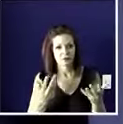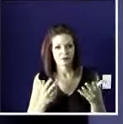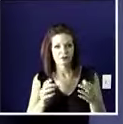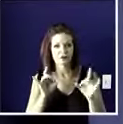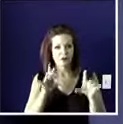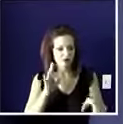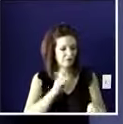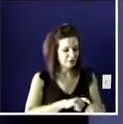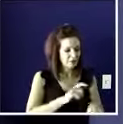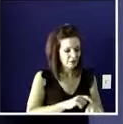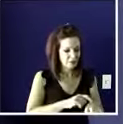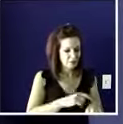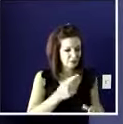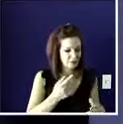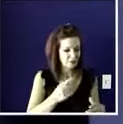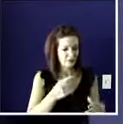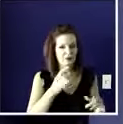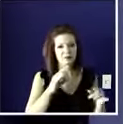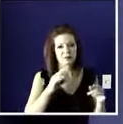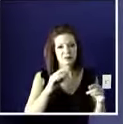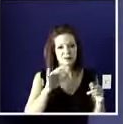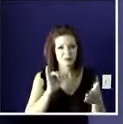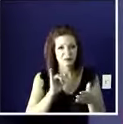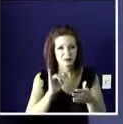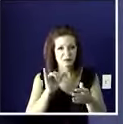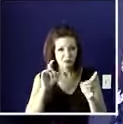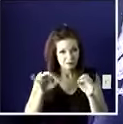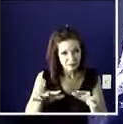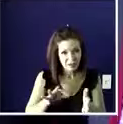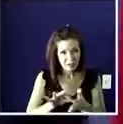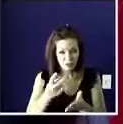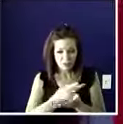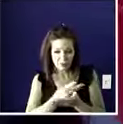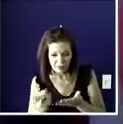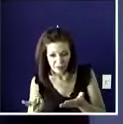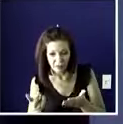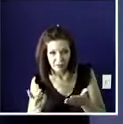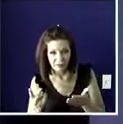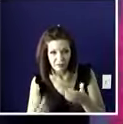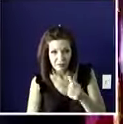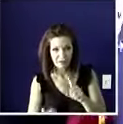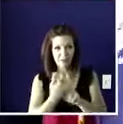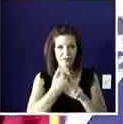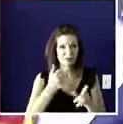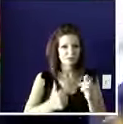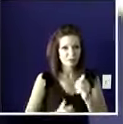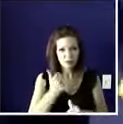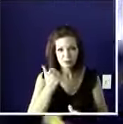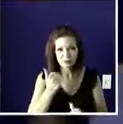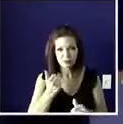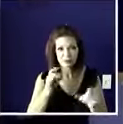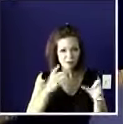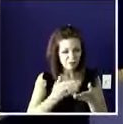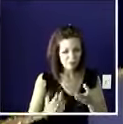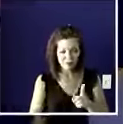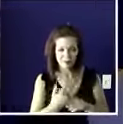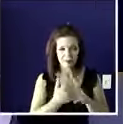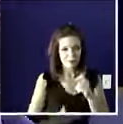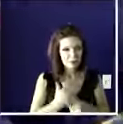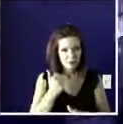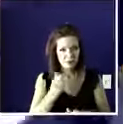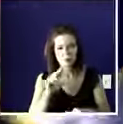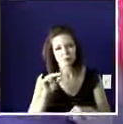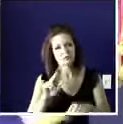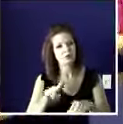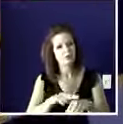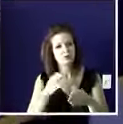as was it in high school, was it the test scores that impacted us the most? No, of course not. So what are we left with?